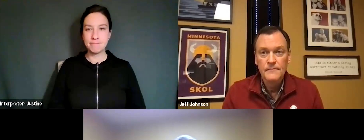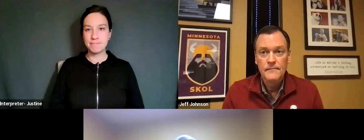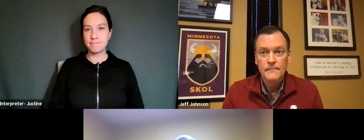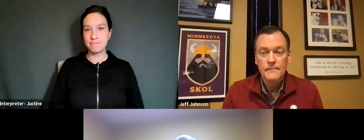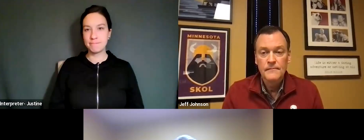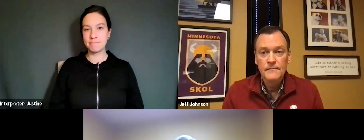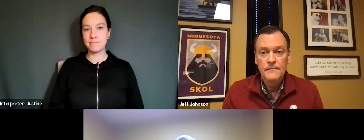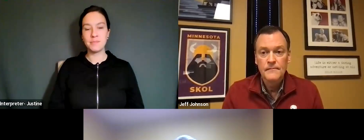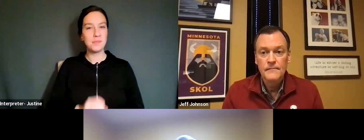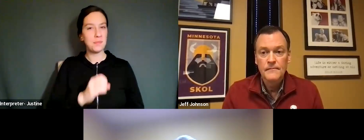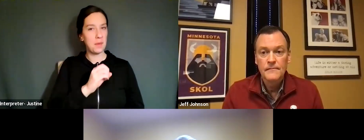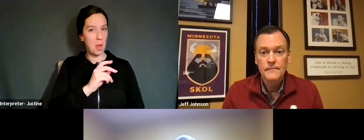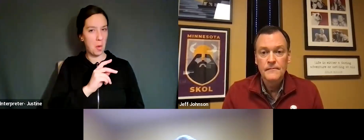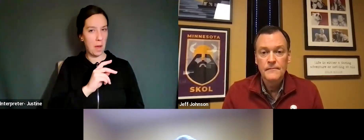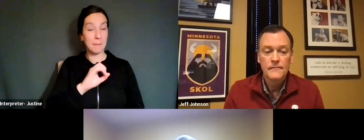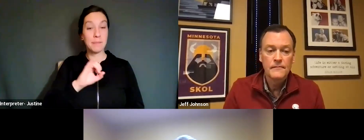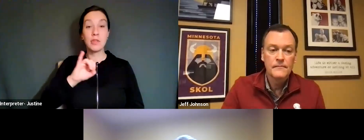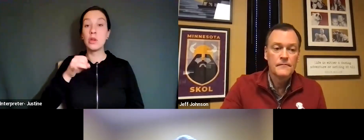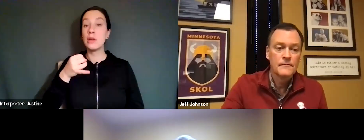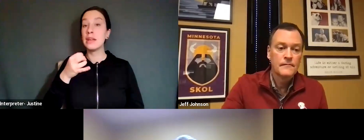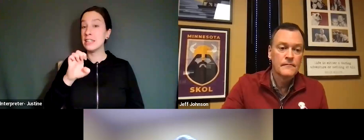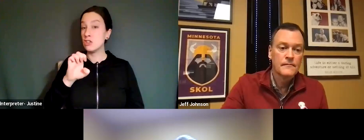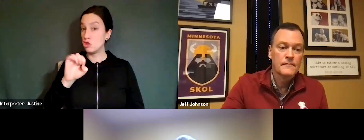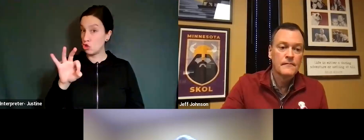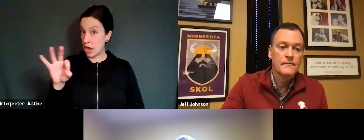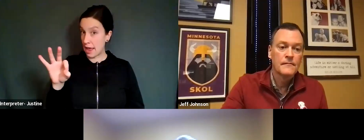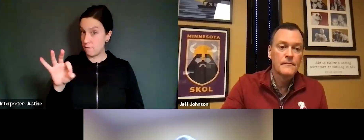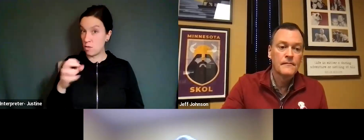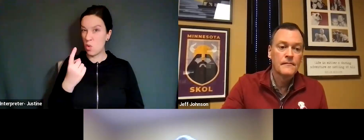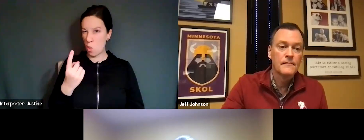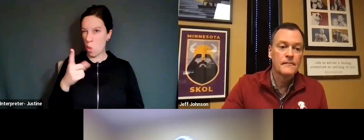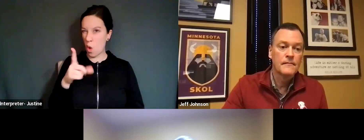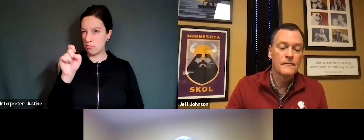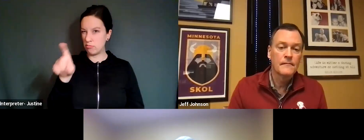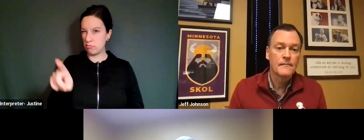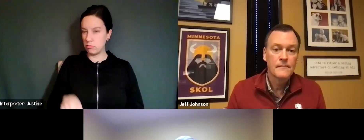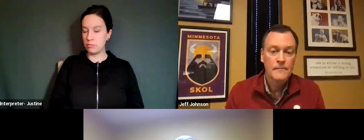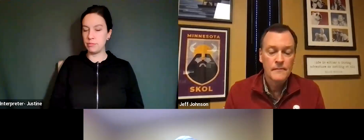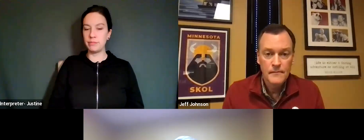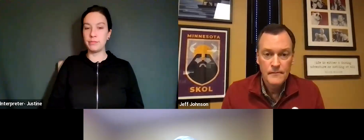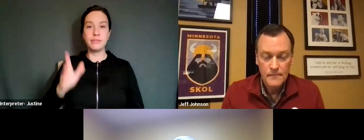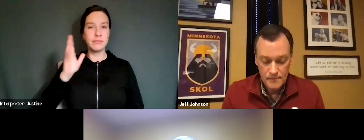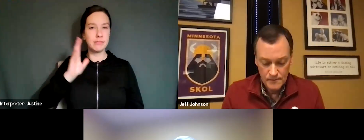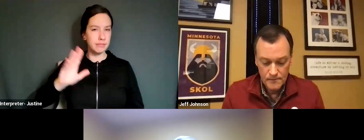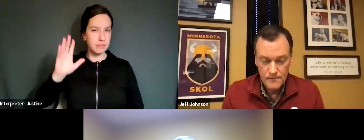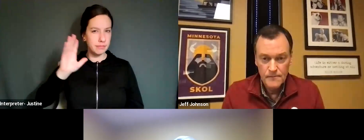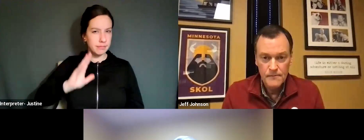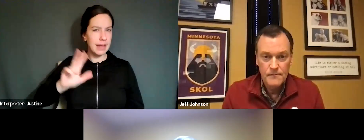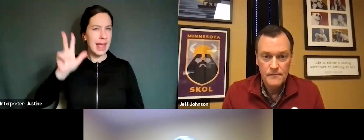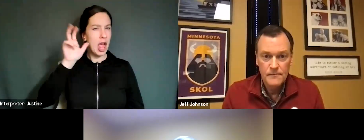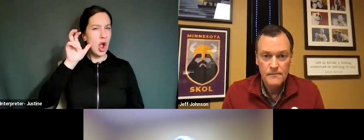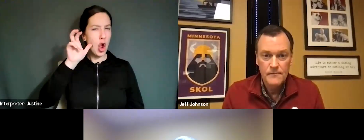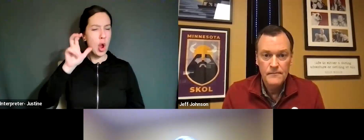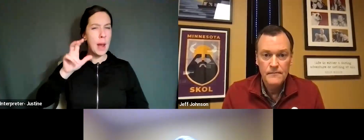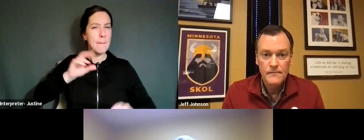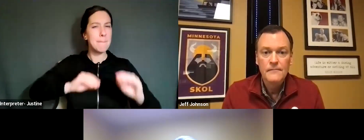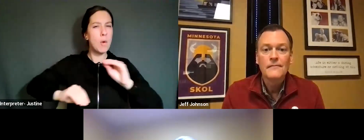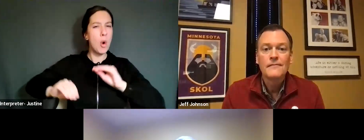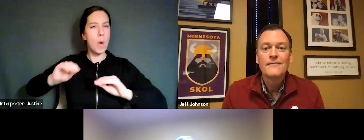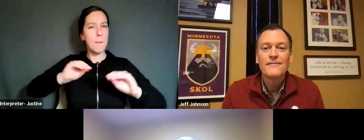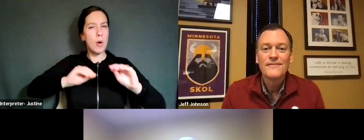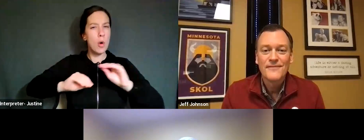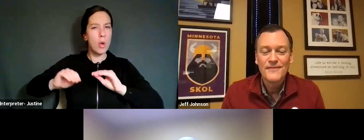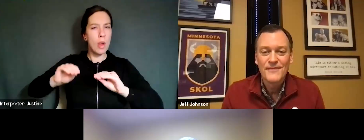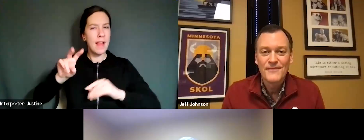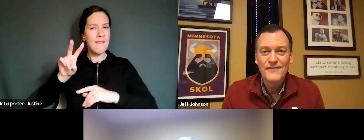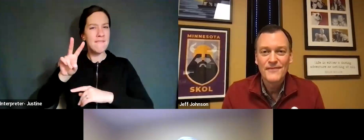Okay. And Jeff, one for you here. In the past, I've heard mention of a mobile veterinary unit. Is anything